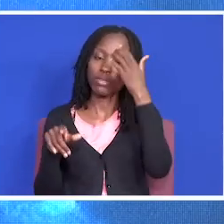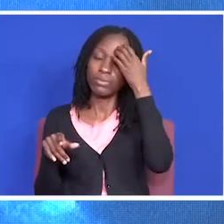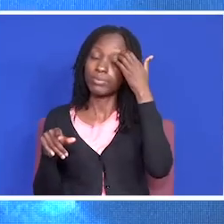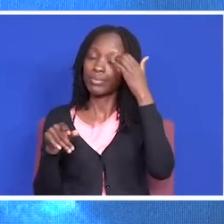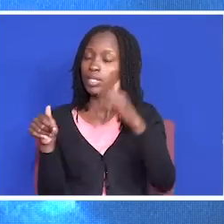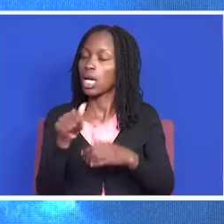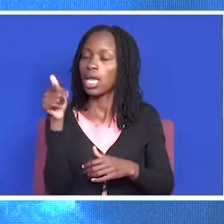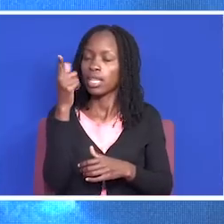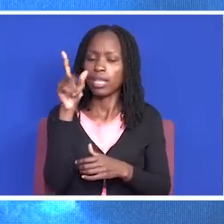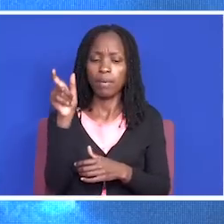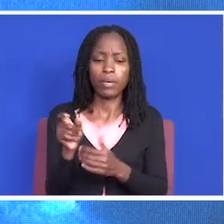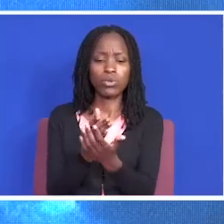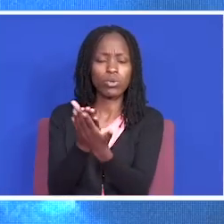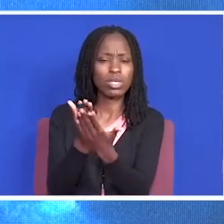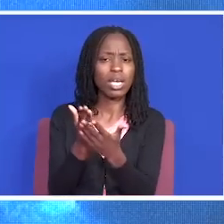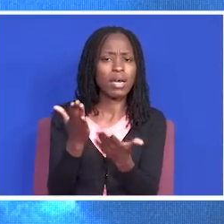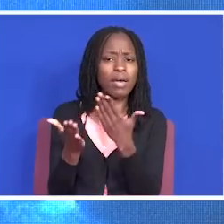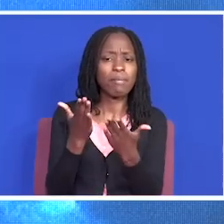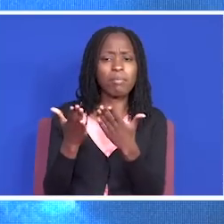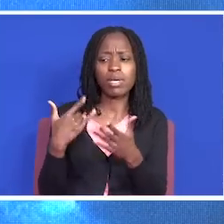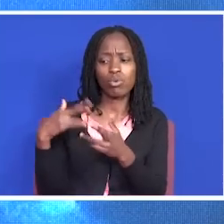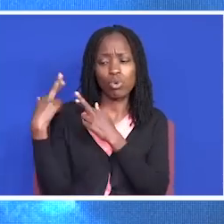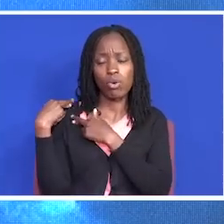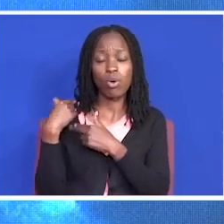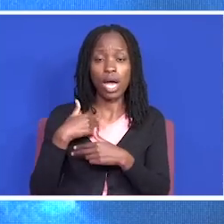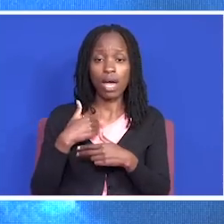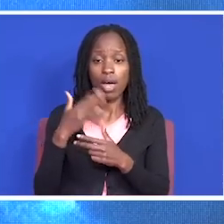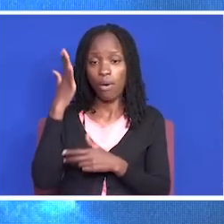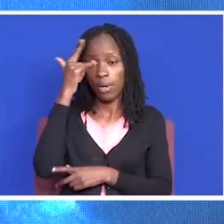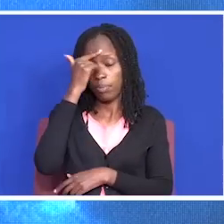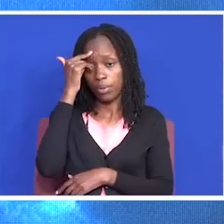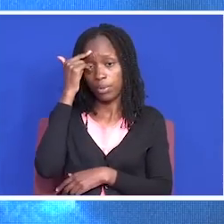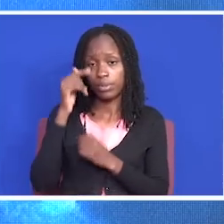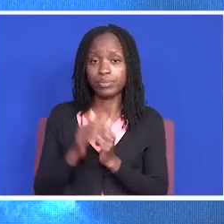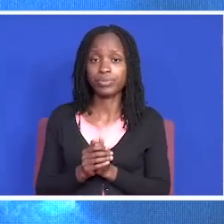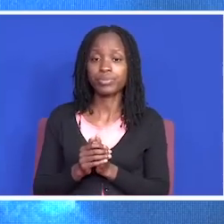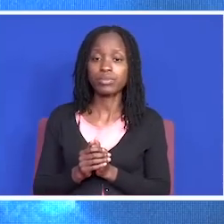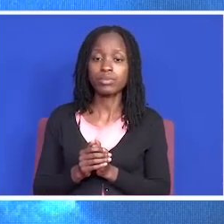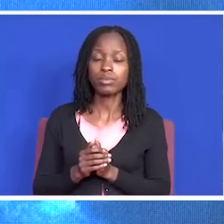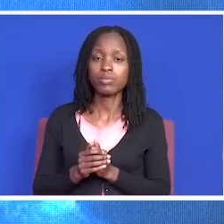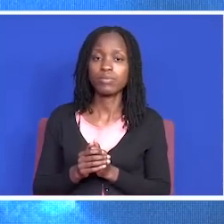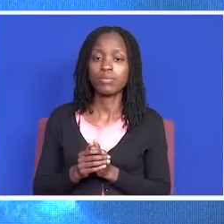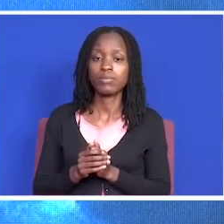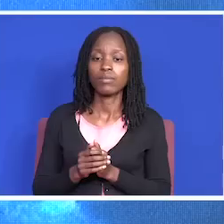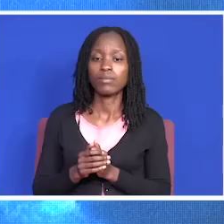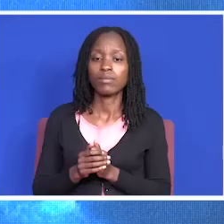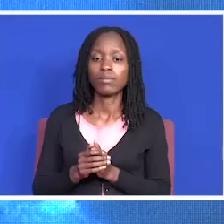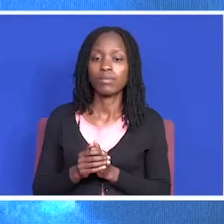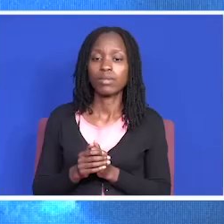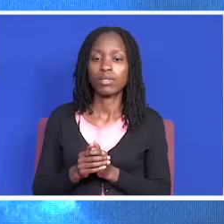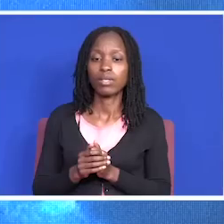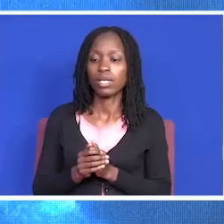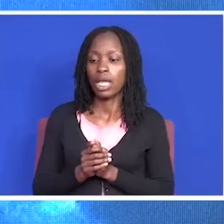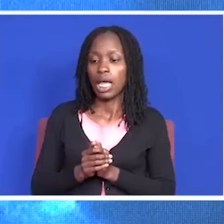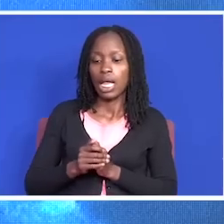somebody suggested, maybe we still have a role. After all, you actually must be